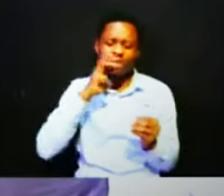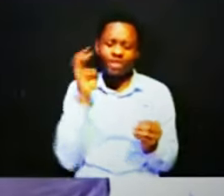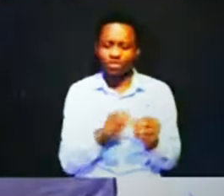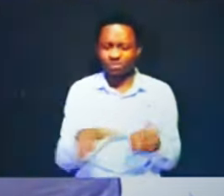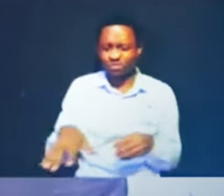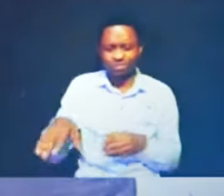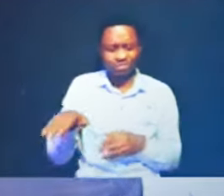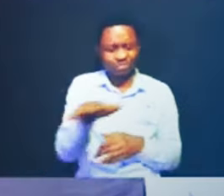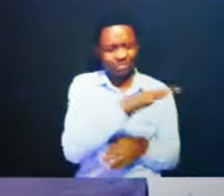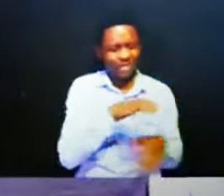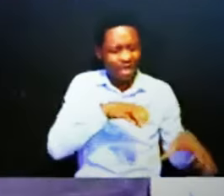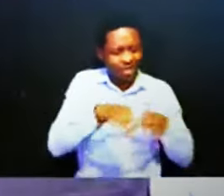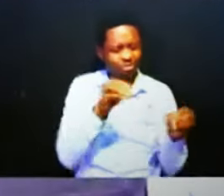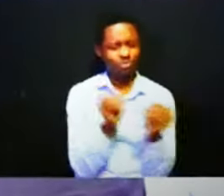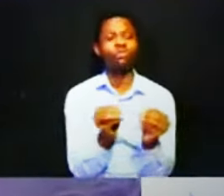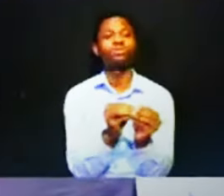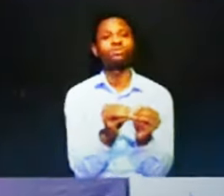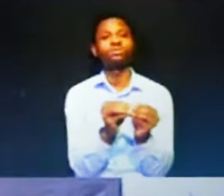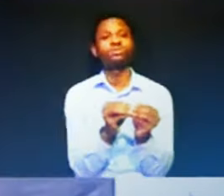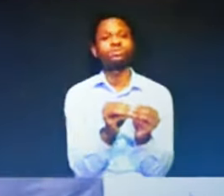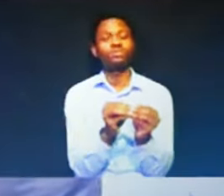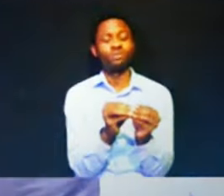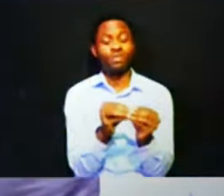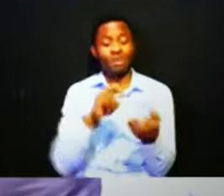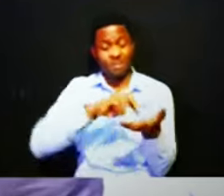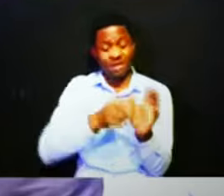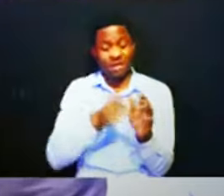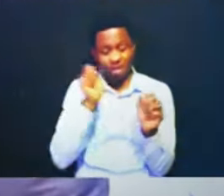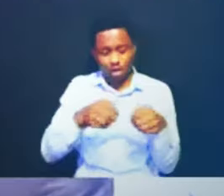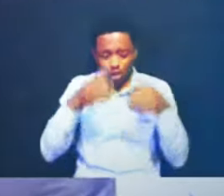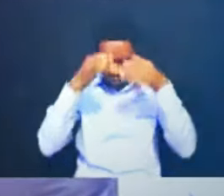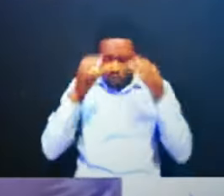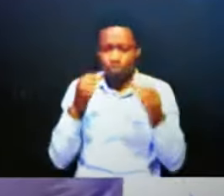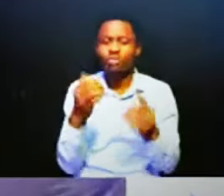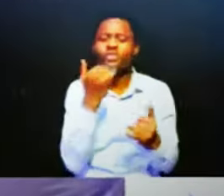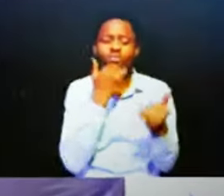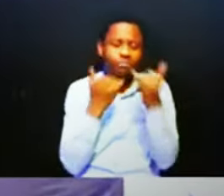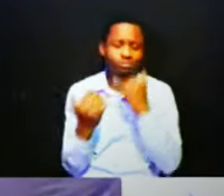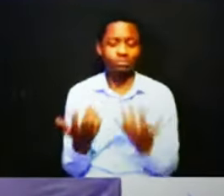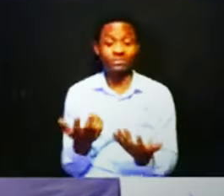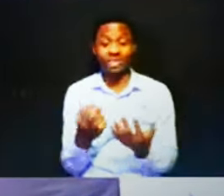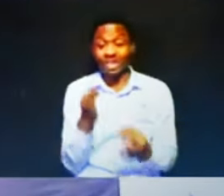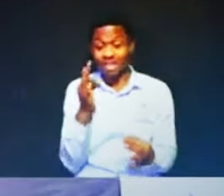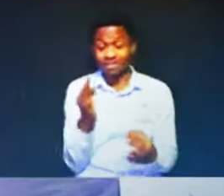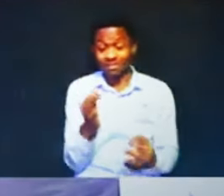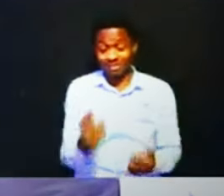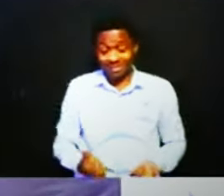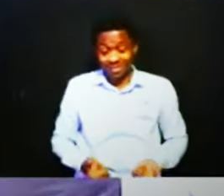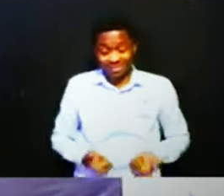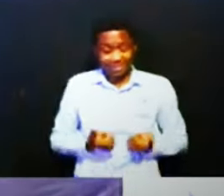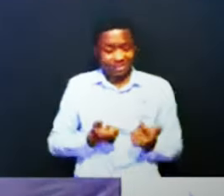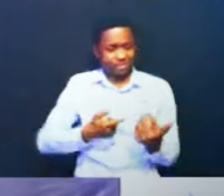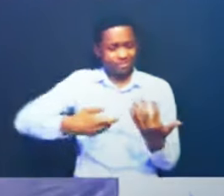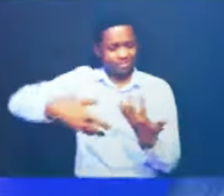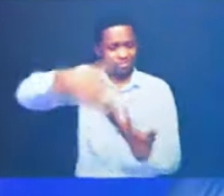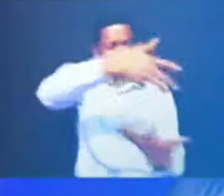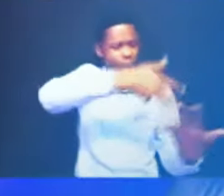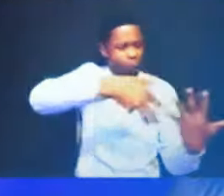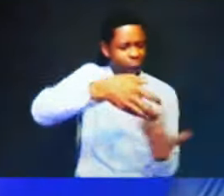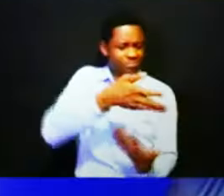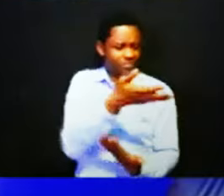When you live in such an environment, you cannot say that no one will